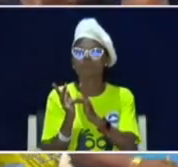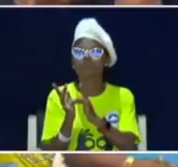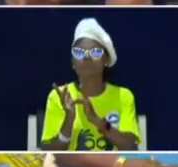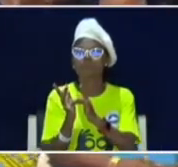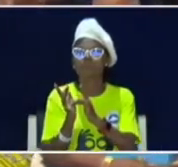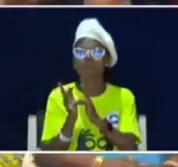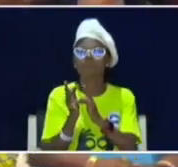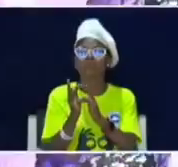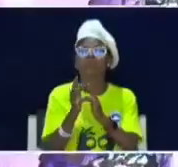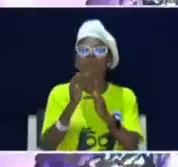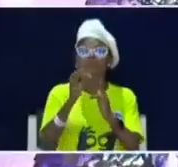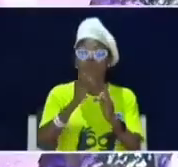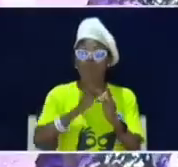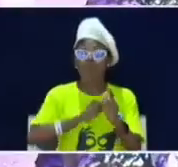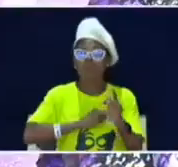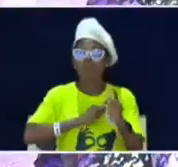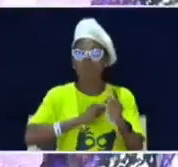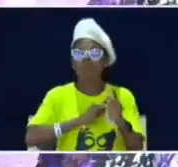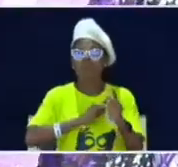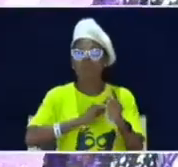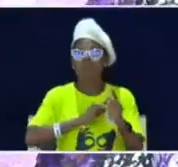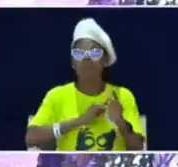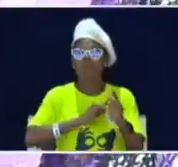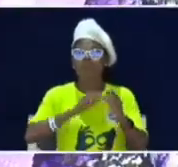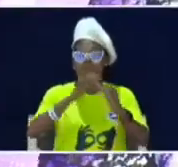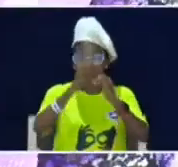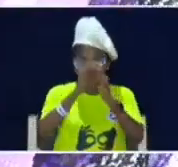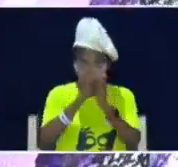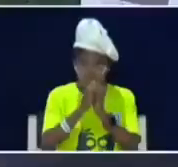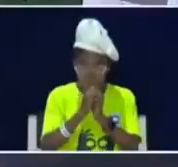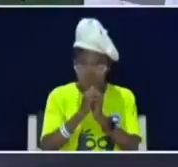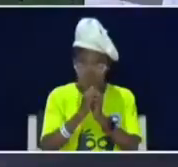Mungu de makayo,